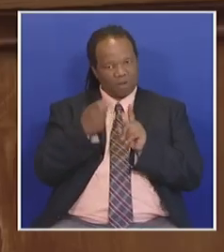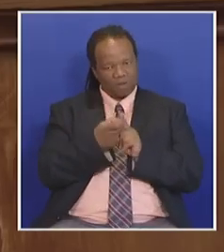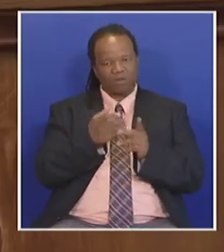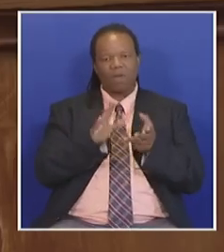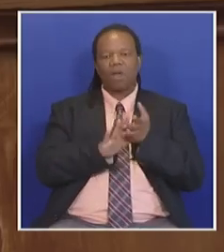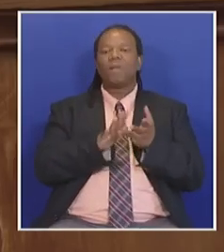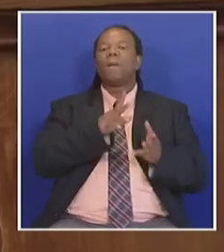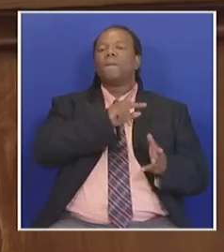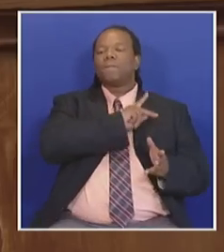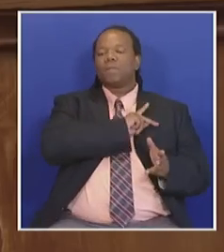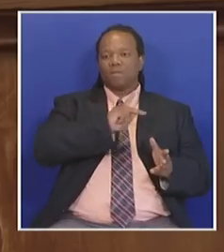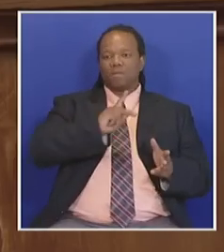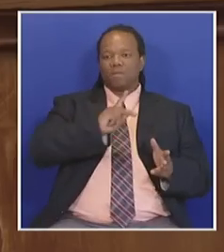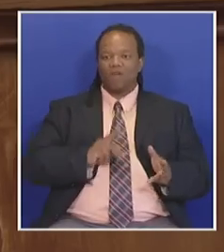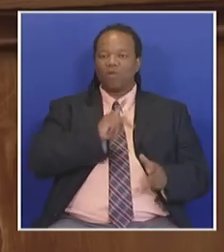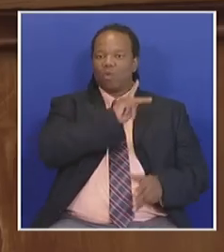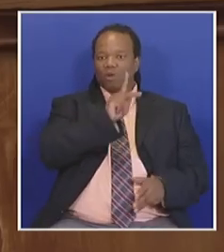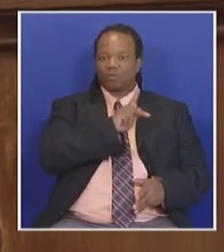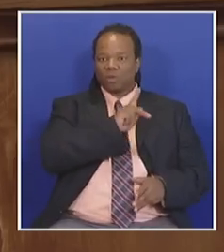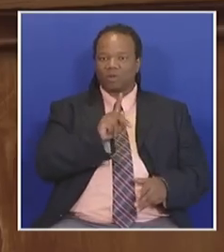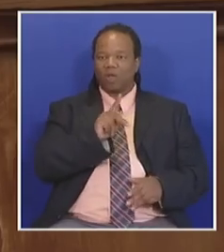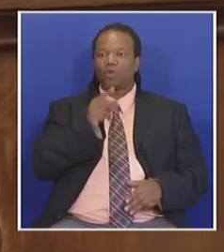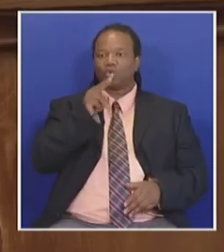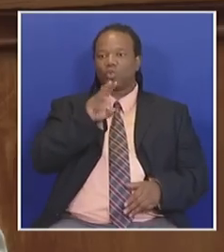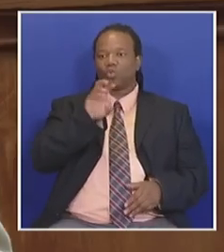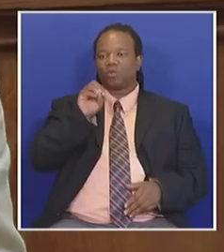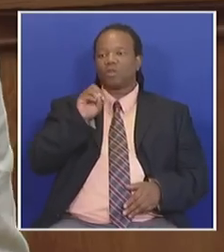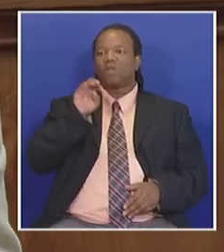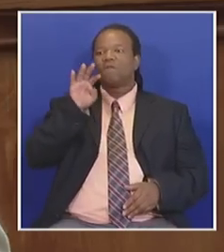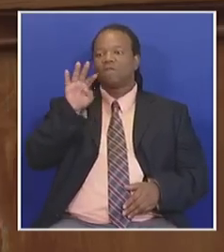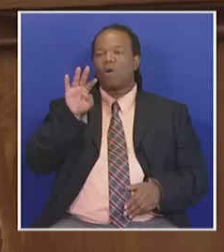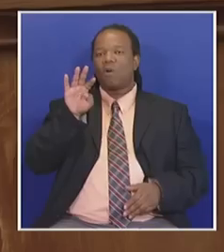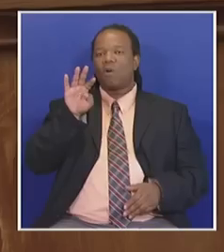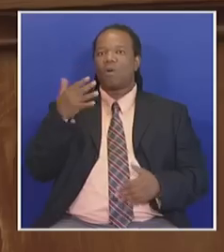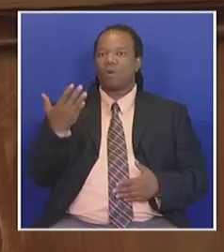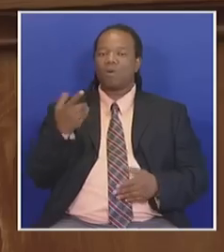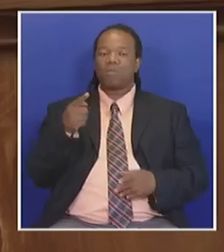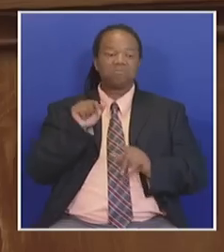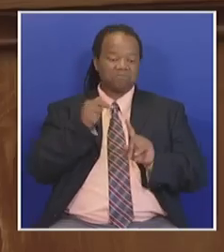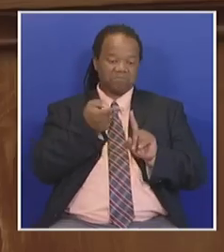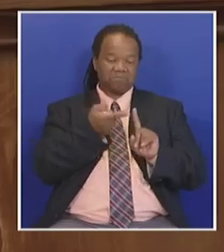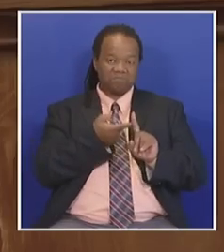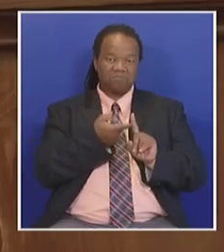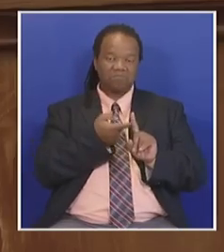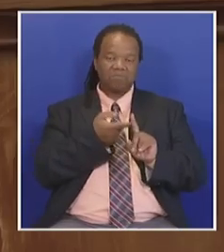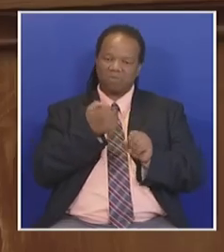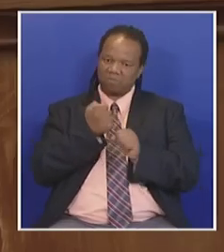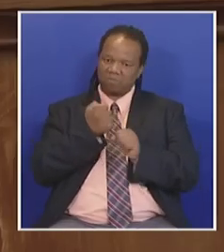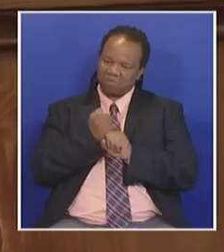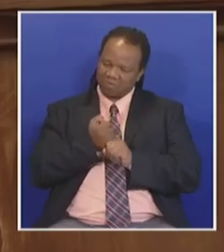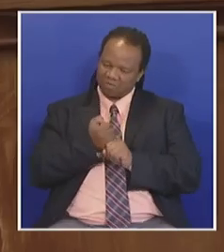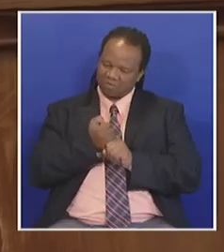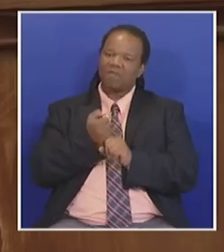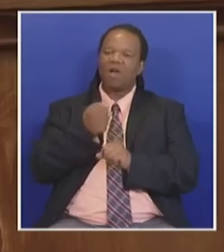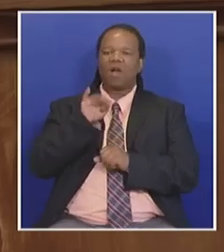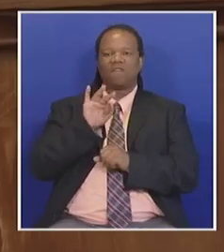KwaZulu-Natal until 2004. Dr. Mtshali was a loyal and dedicated member of the IFP who rose to the ranks of